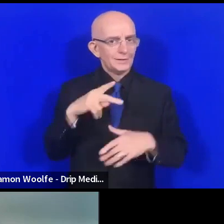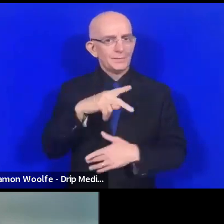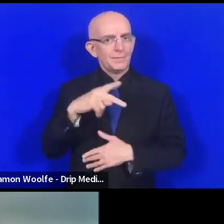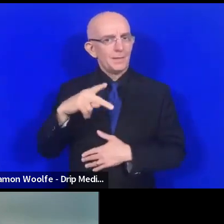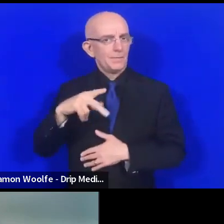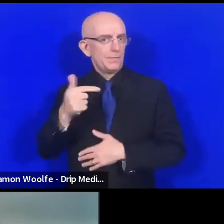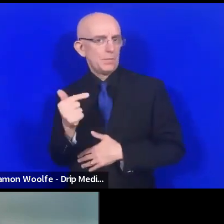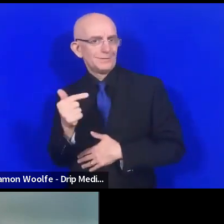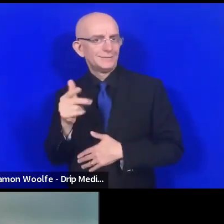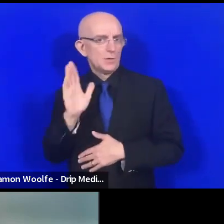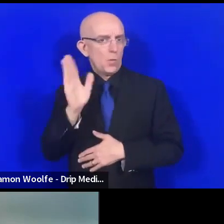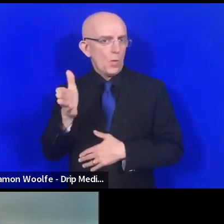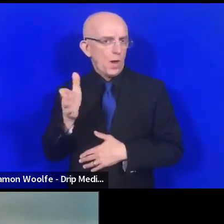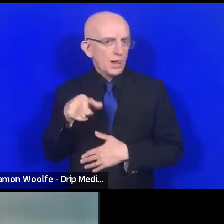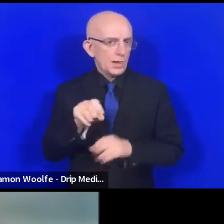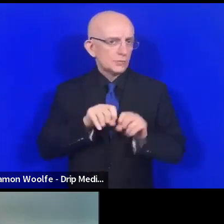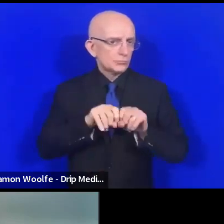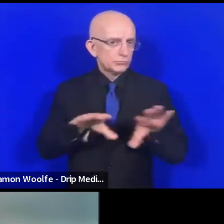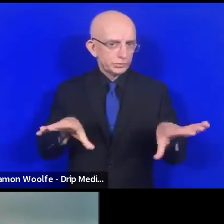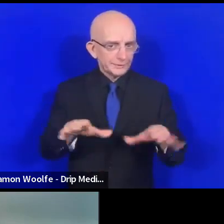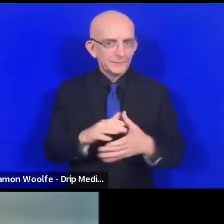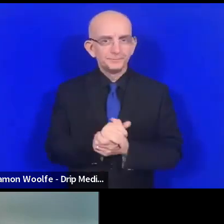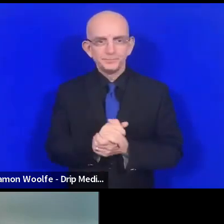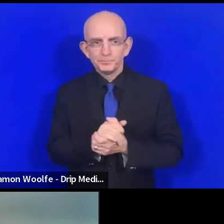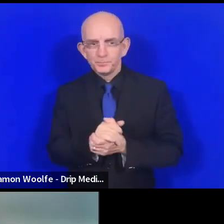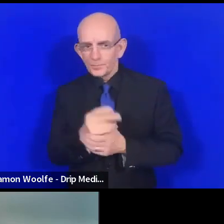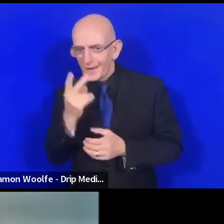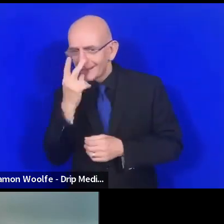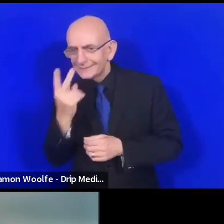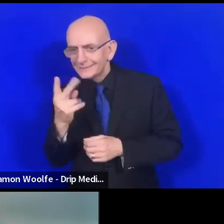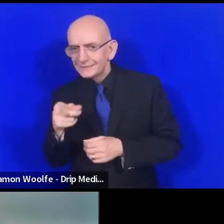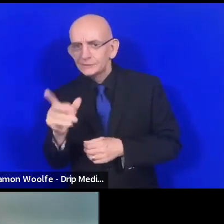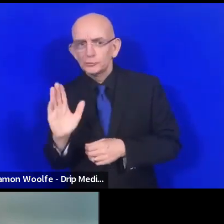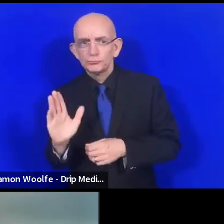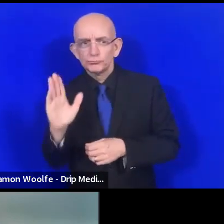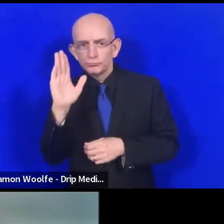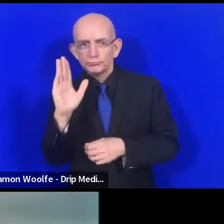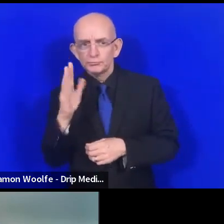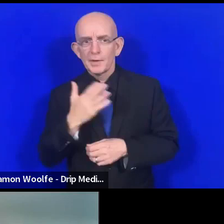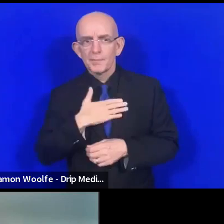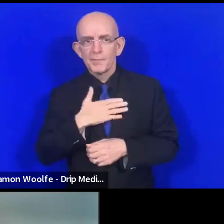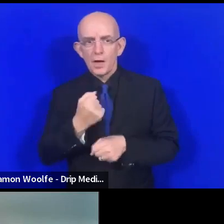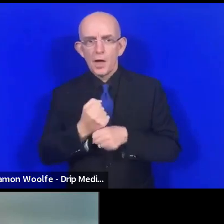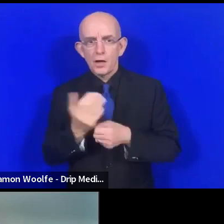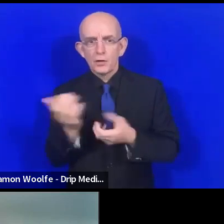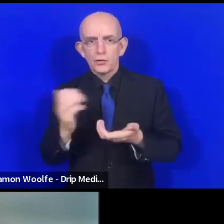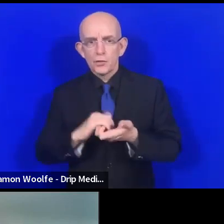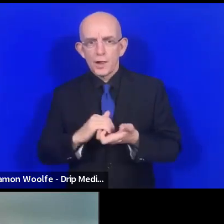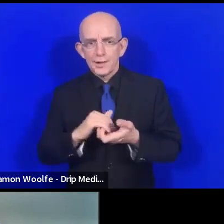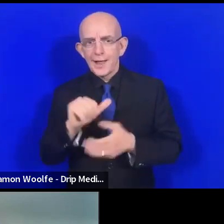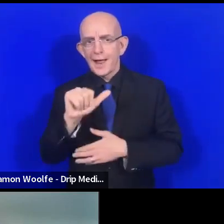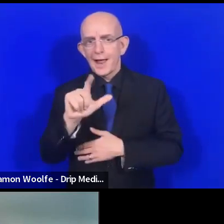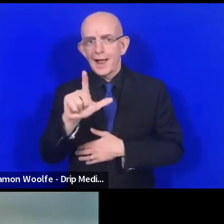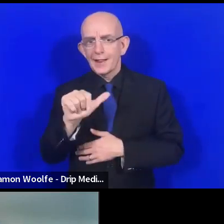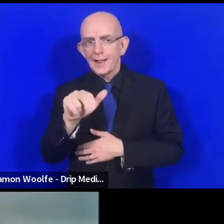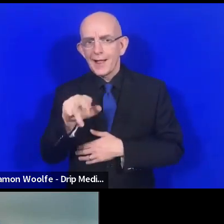there is a hand raised from my colleague, Alana. So Alana, over to you for a question.